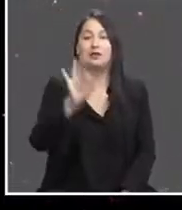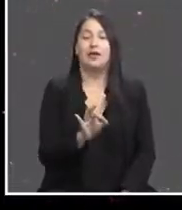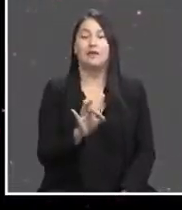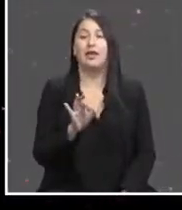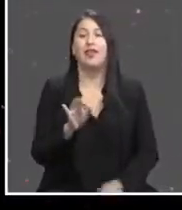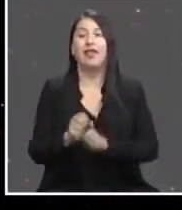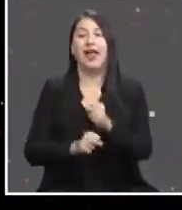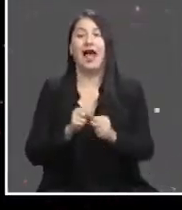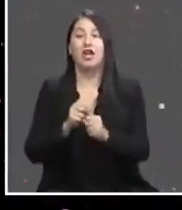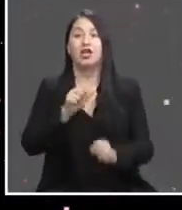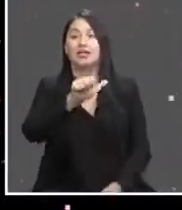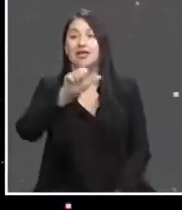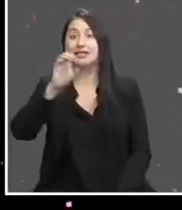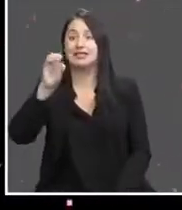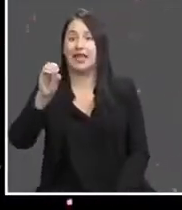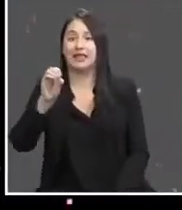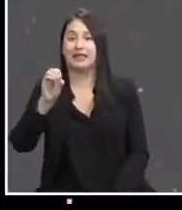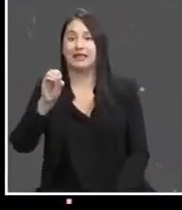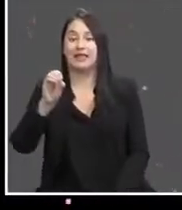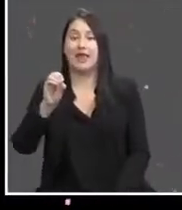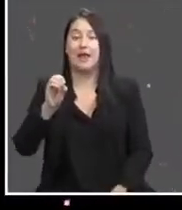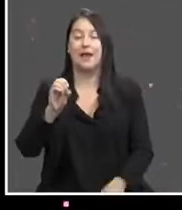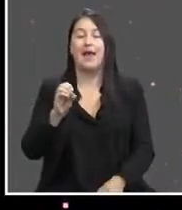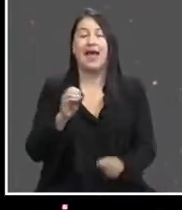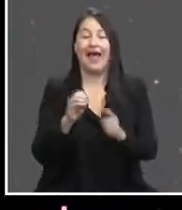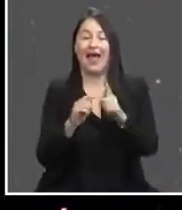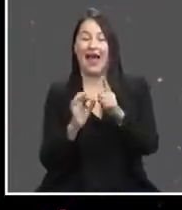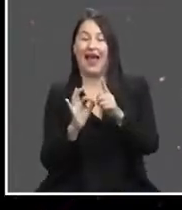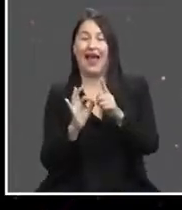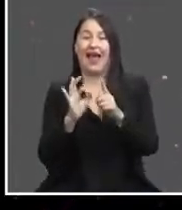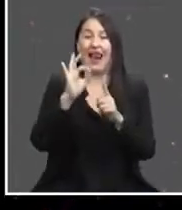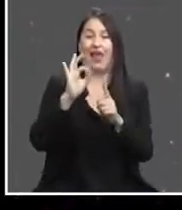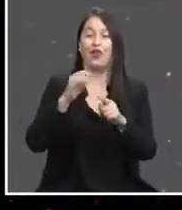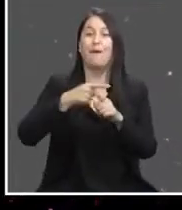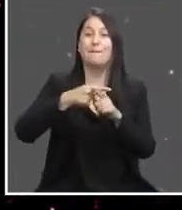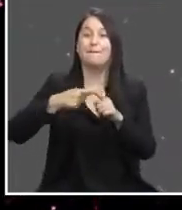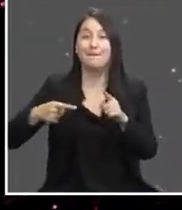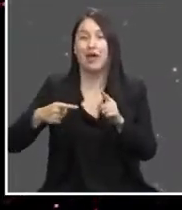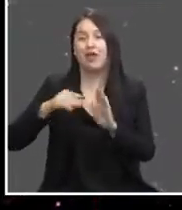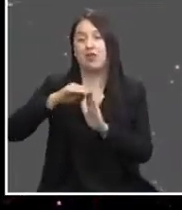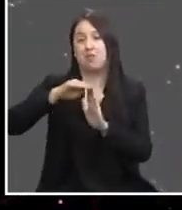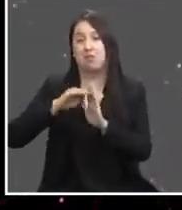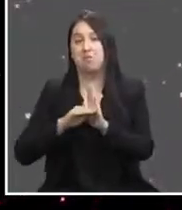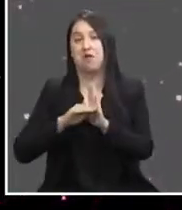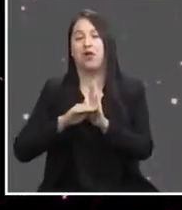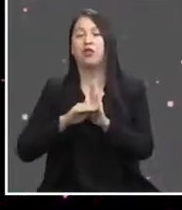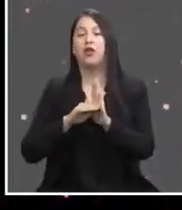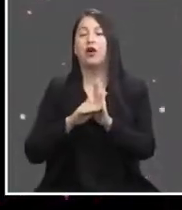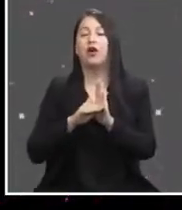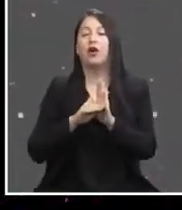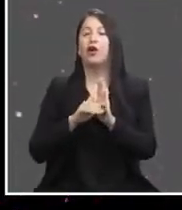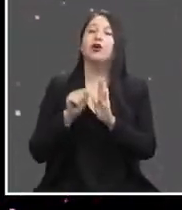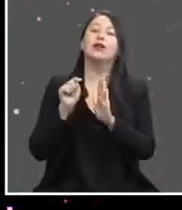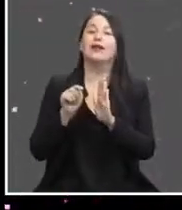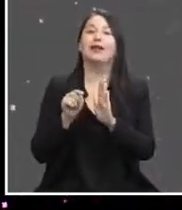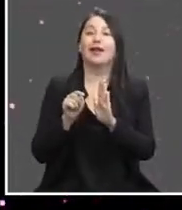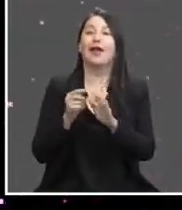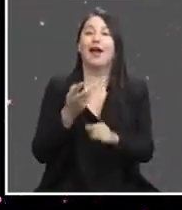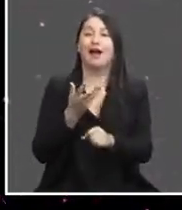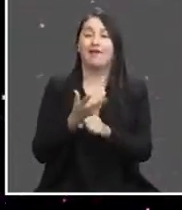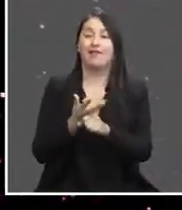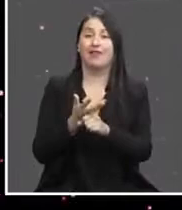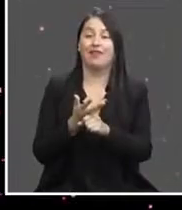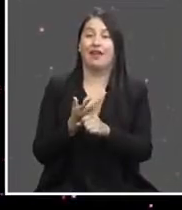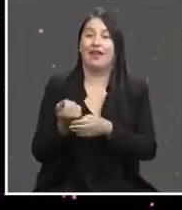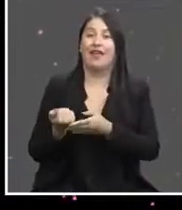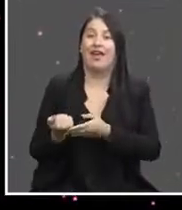the 20th century. The effects of the human contribution to global warming were showing a clear signal